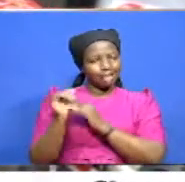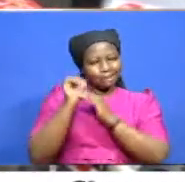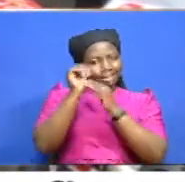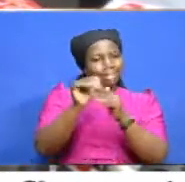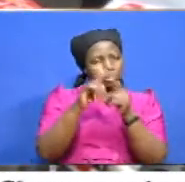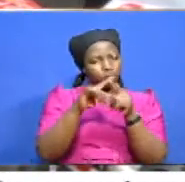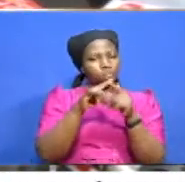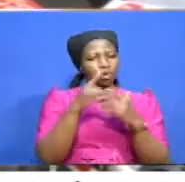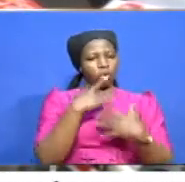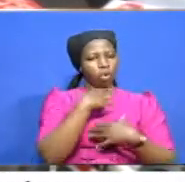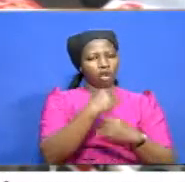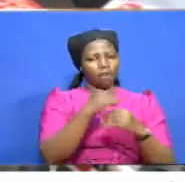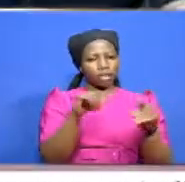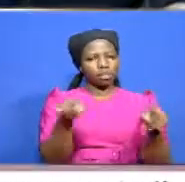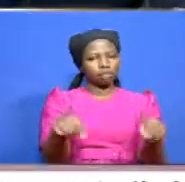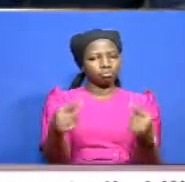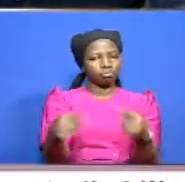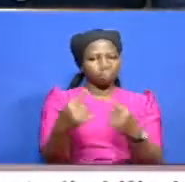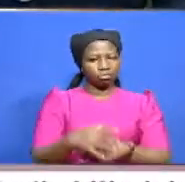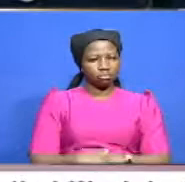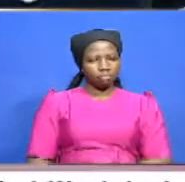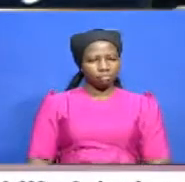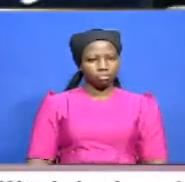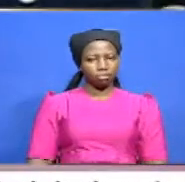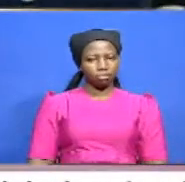of interest.